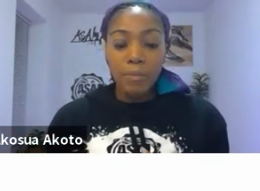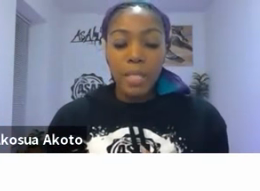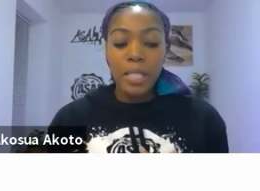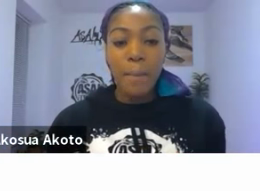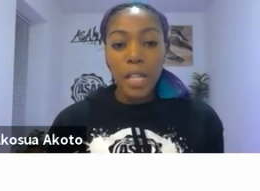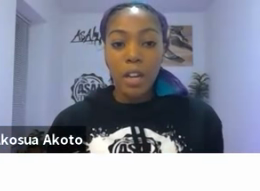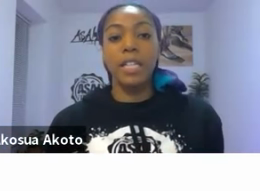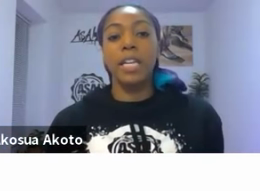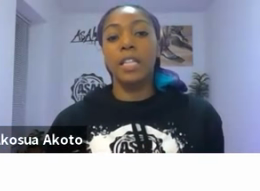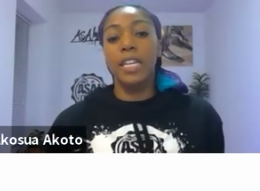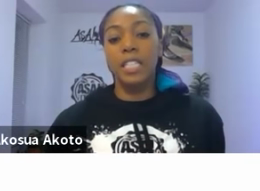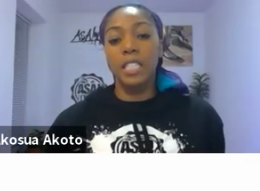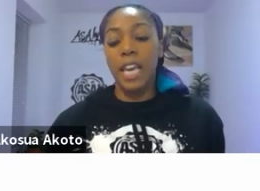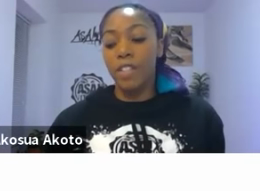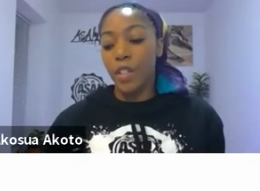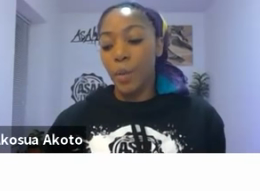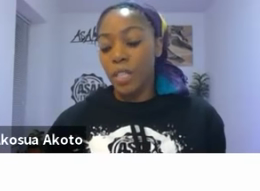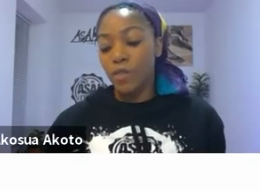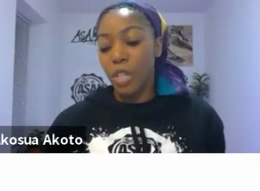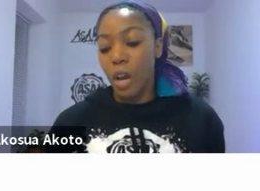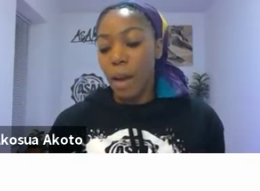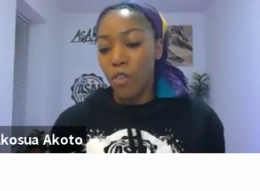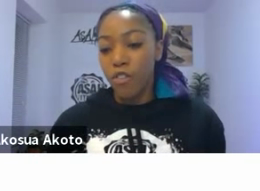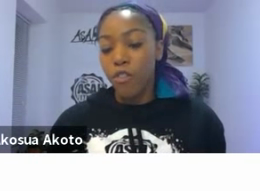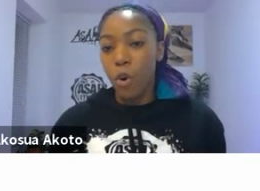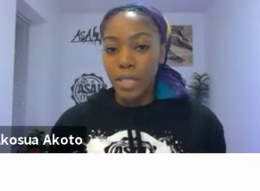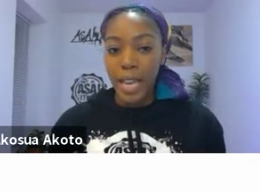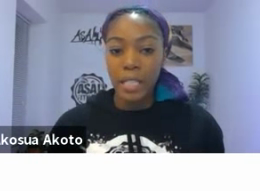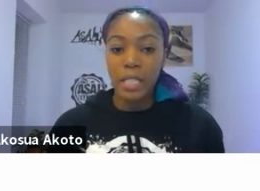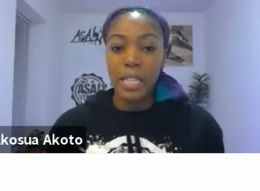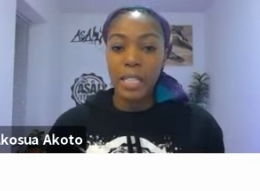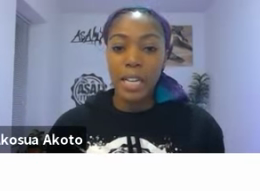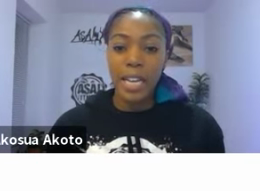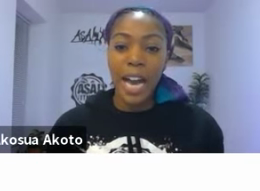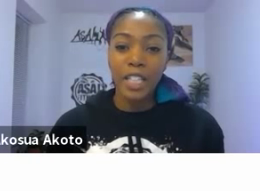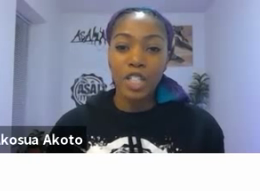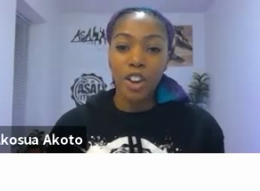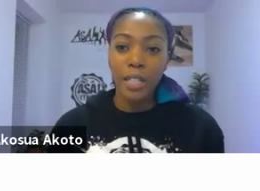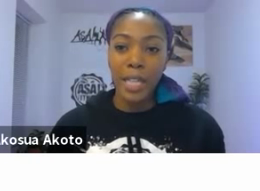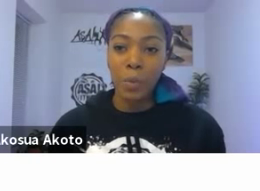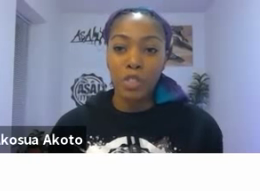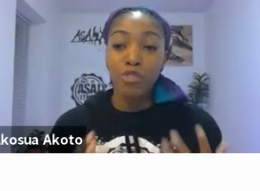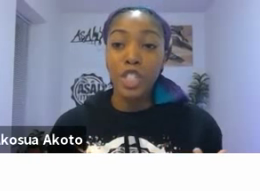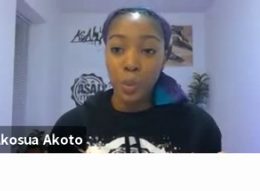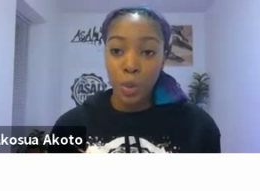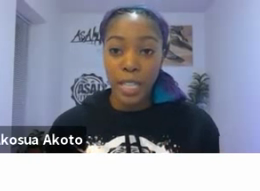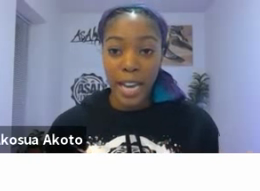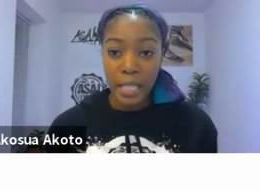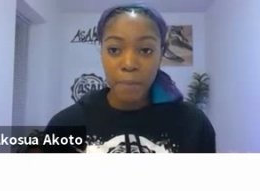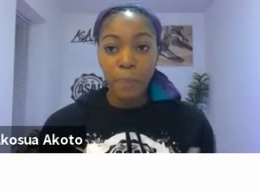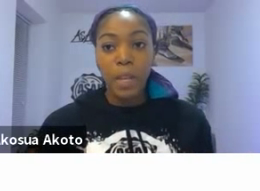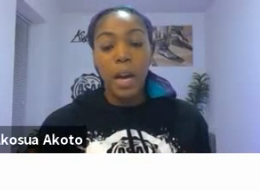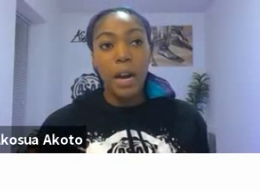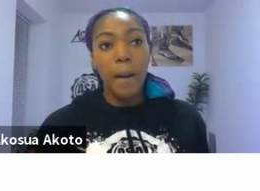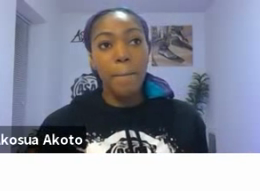right? Similar in India, just gave another one. If we talk about folk dance in India, it kind of started, it was ritual,